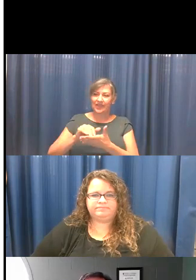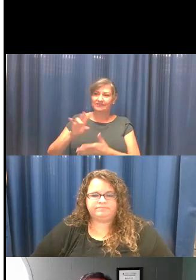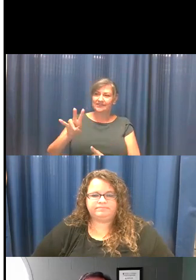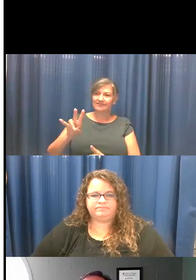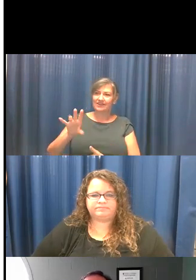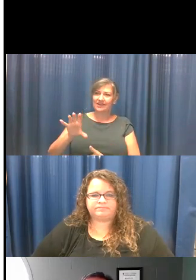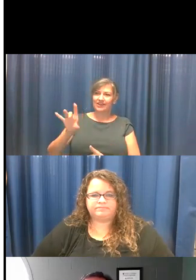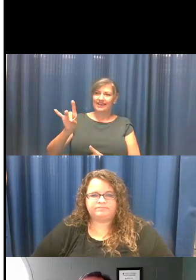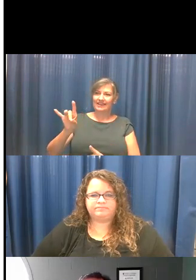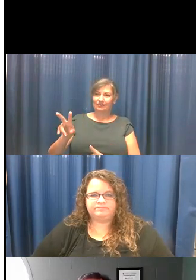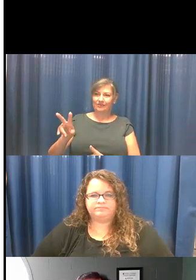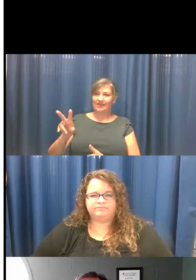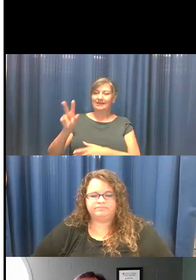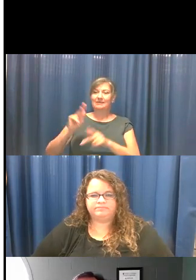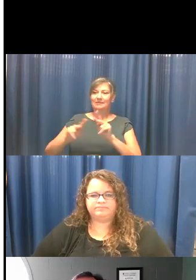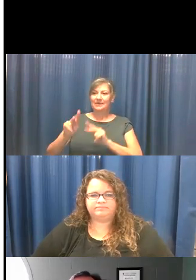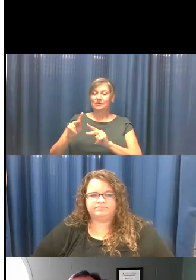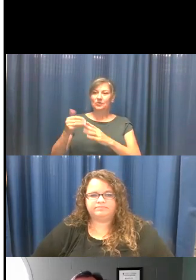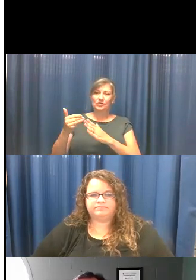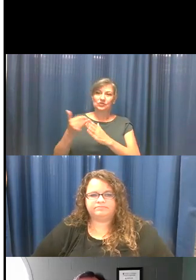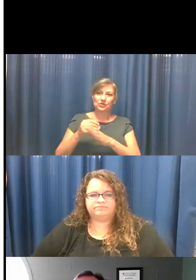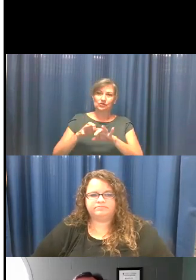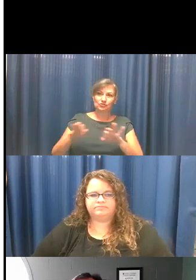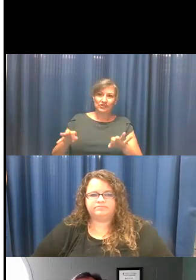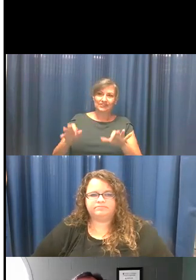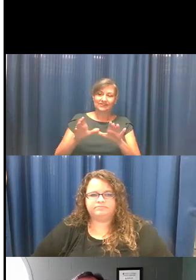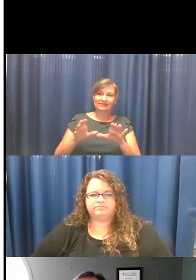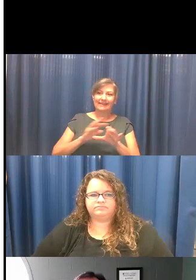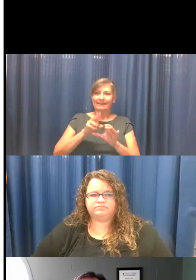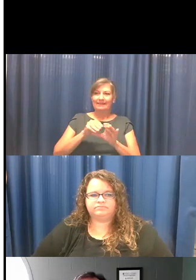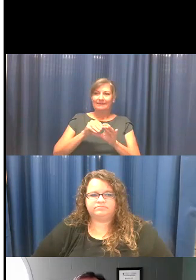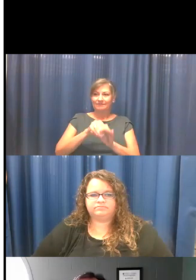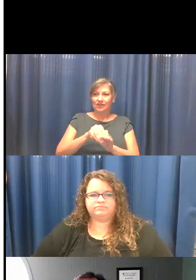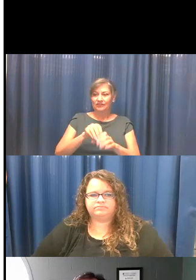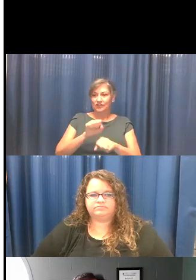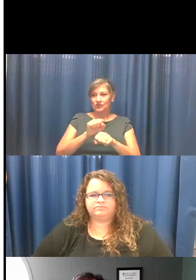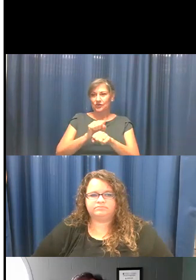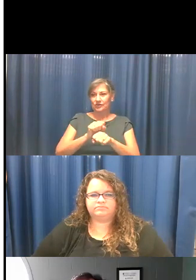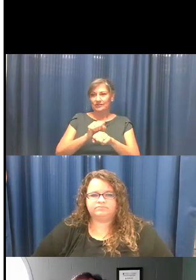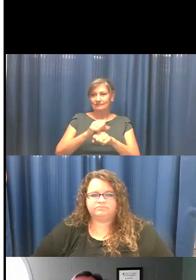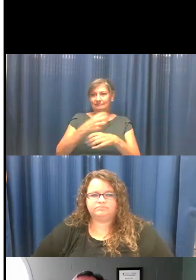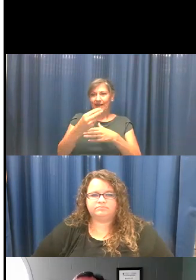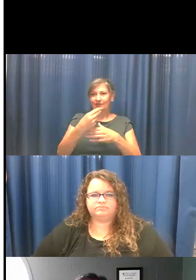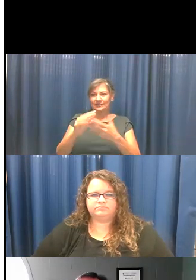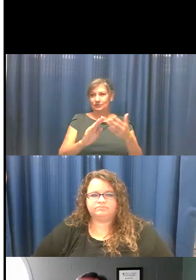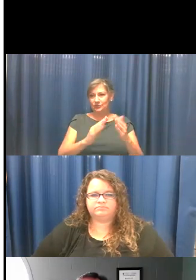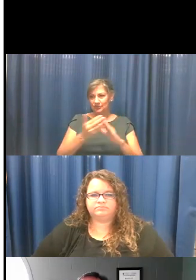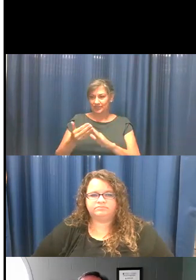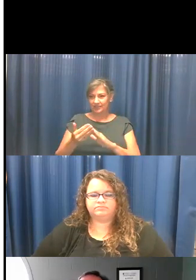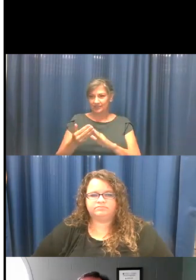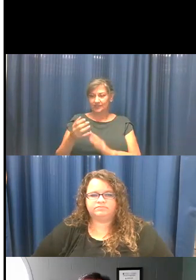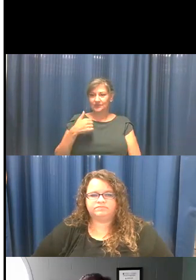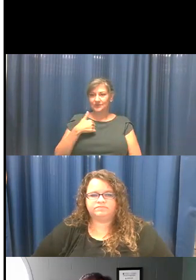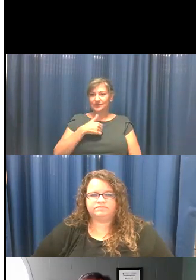2,783 people with new degrees and certificates who become part of our workforce and help our community be successful. We